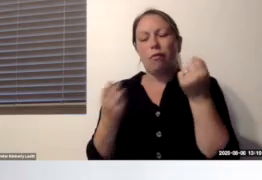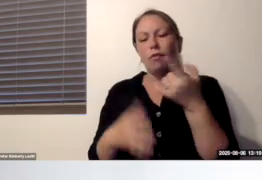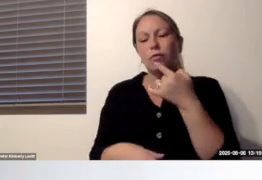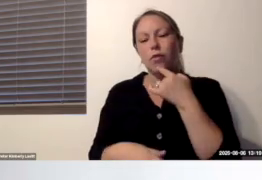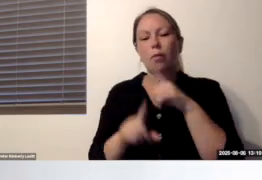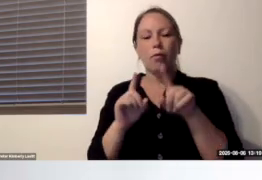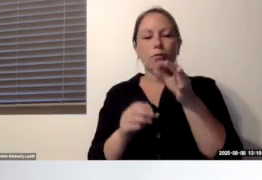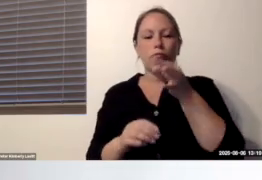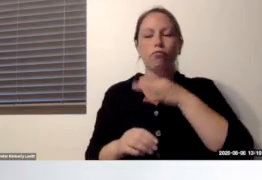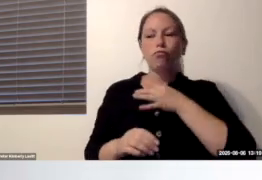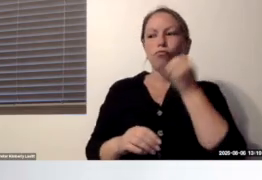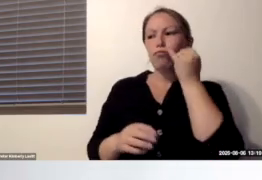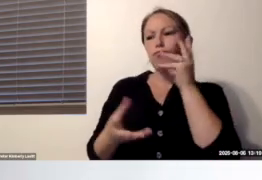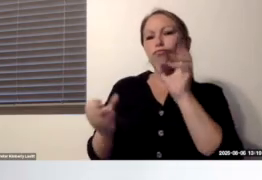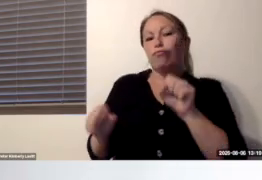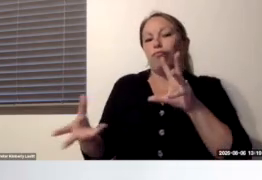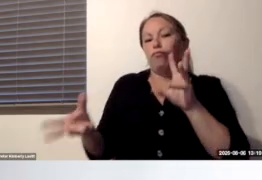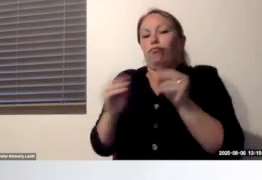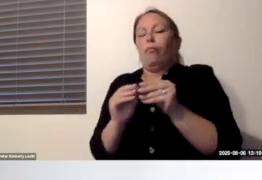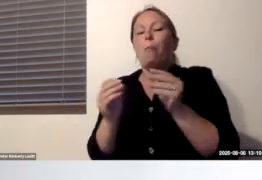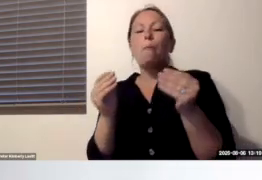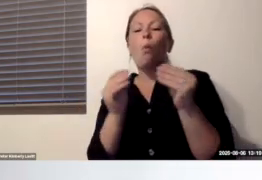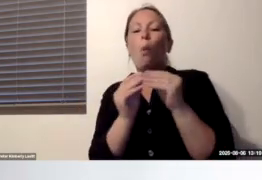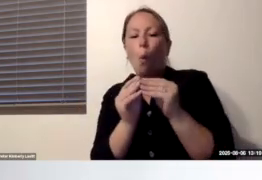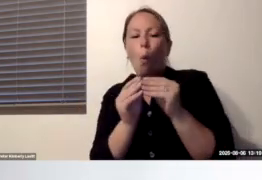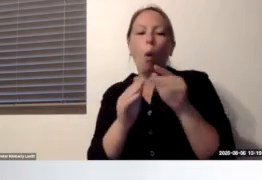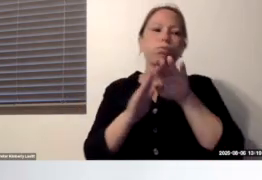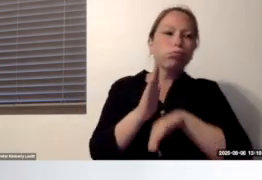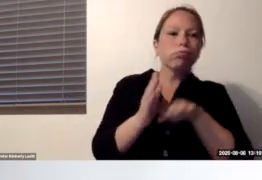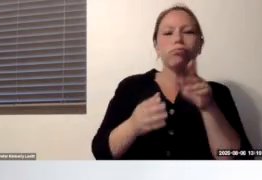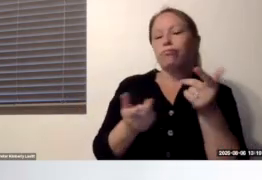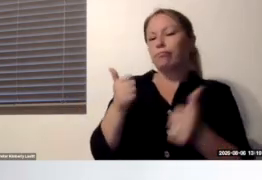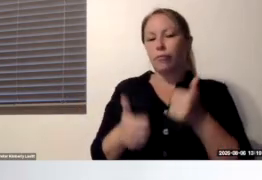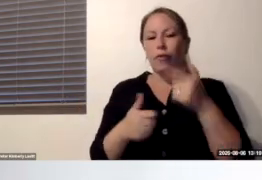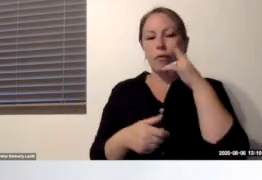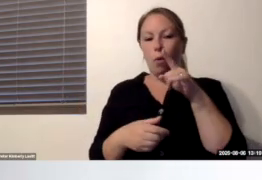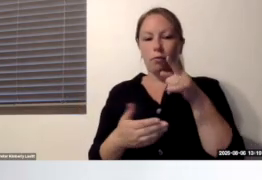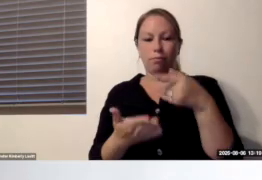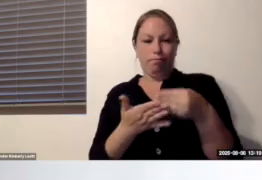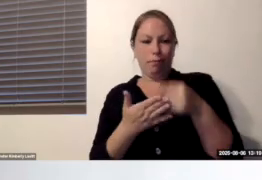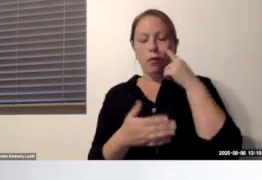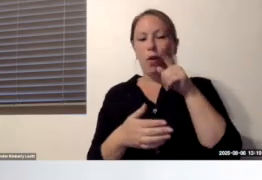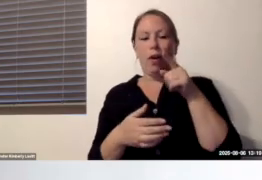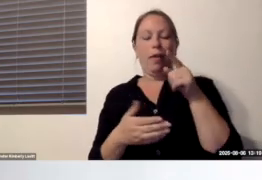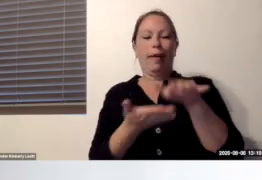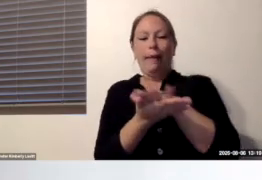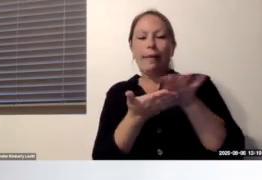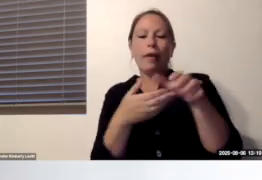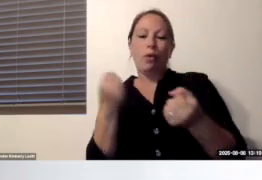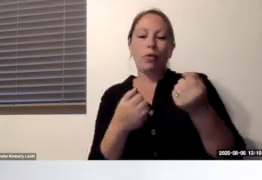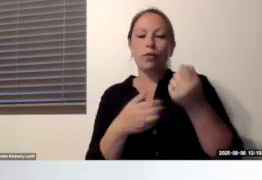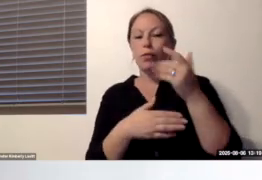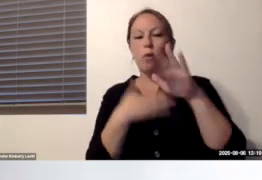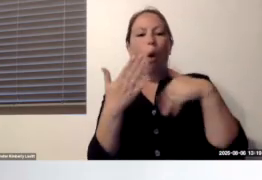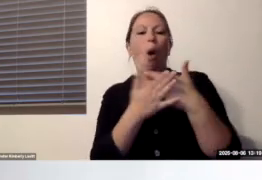curious if there's a way of summarizing whether we should expect more or less of the same funding for Clean Cars for All, DCAP, et cetera, going forward.